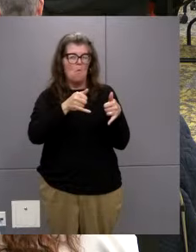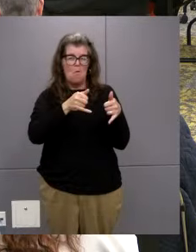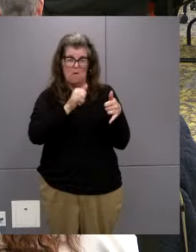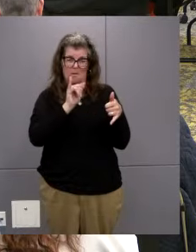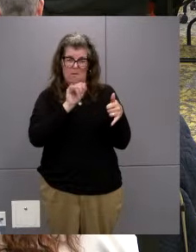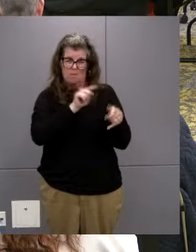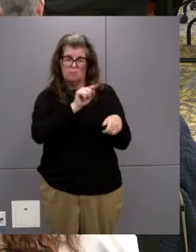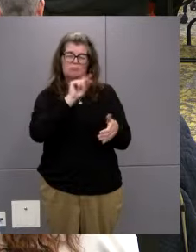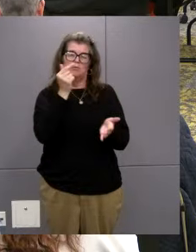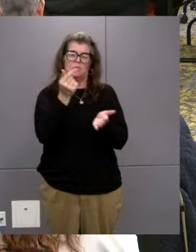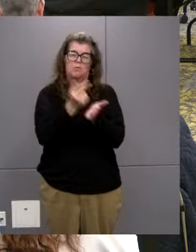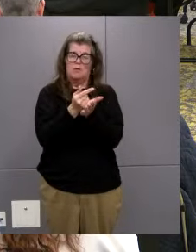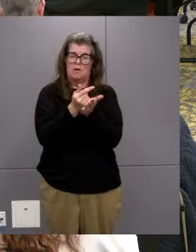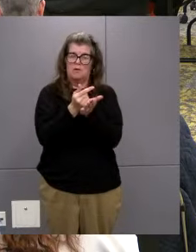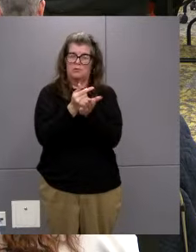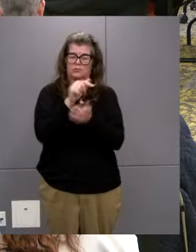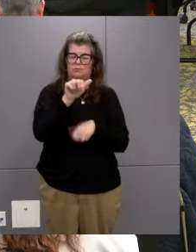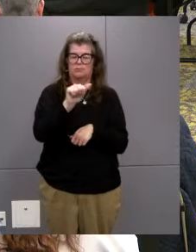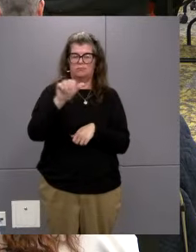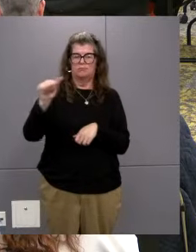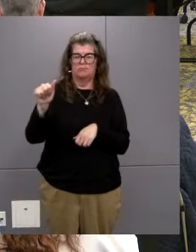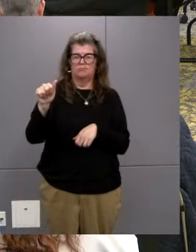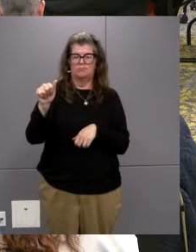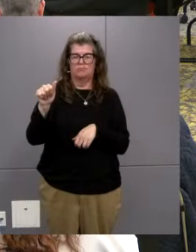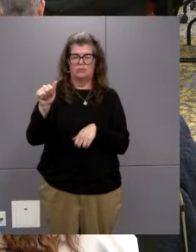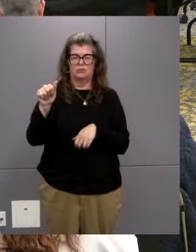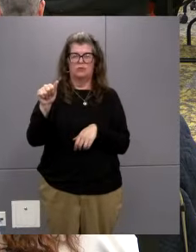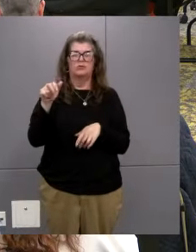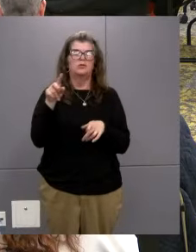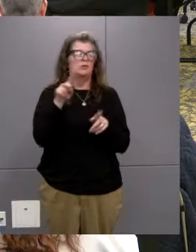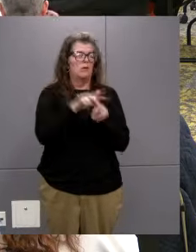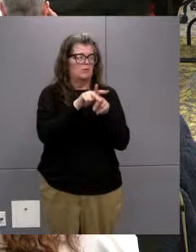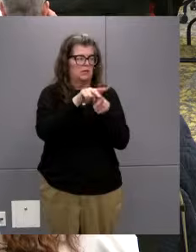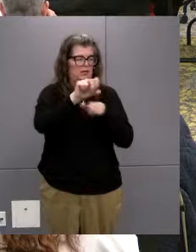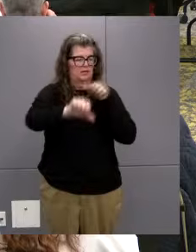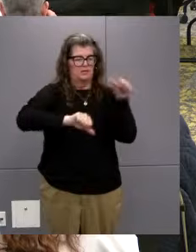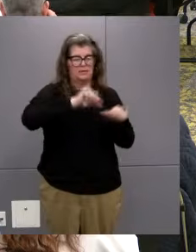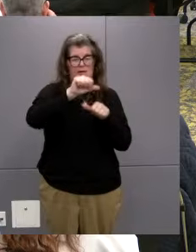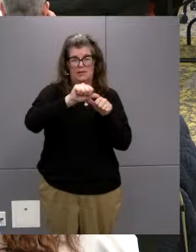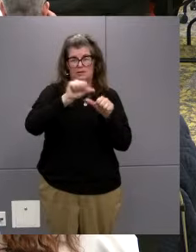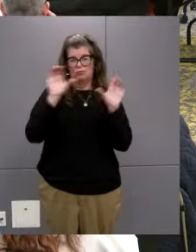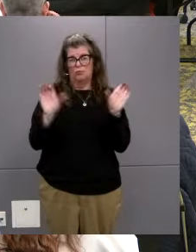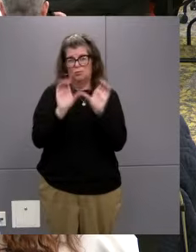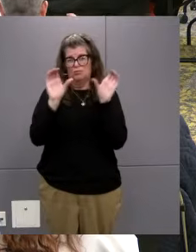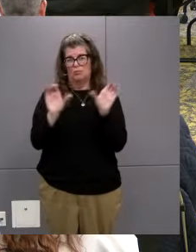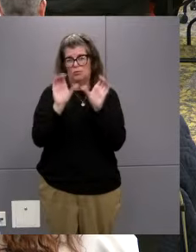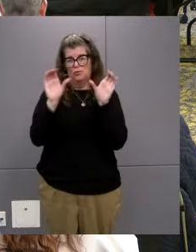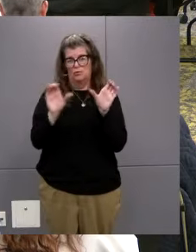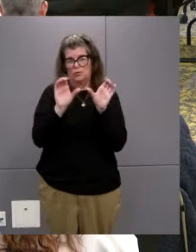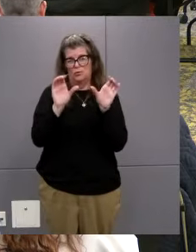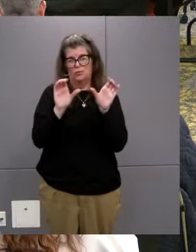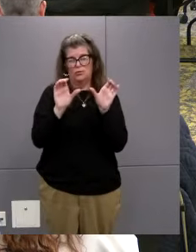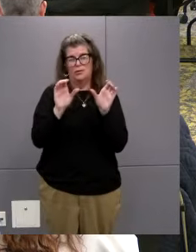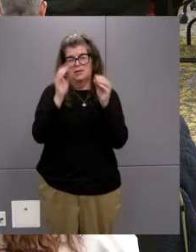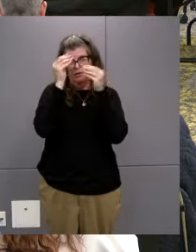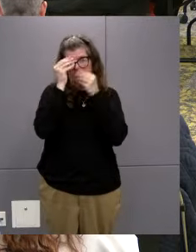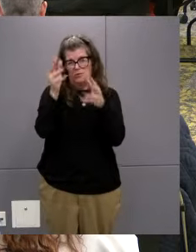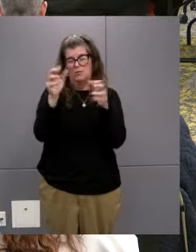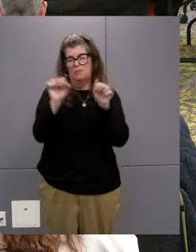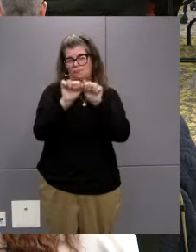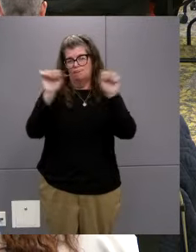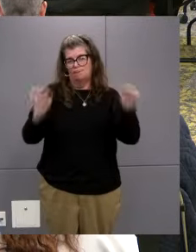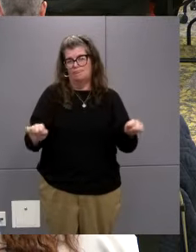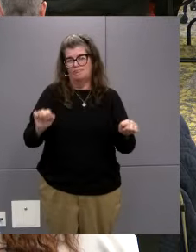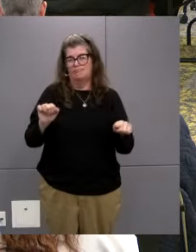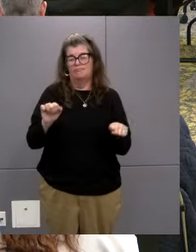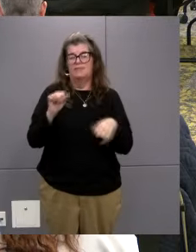Teresia is graduating with her Associate in Applied Science degree, majoring in Computer Information Systems. She's an international student